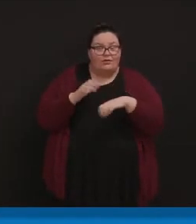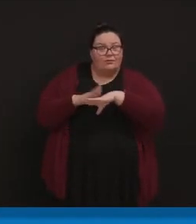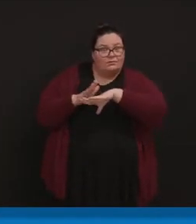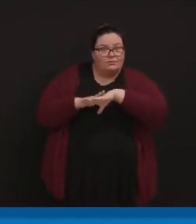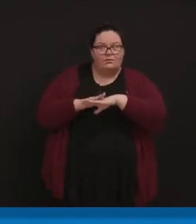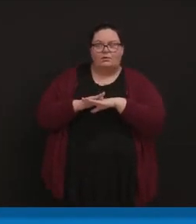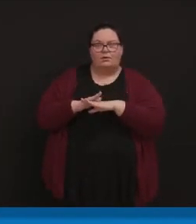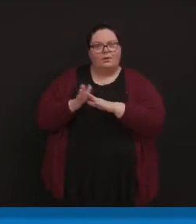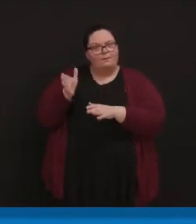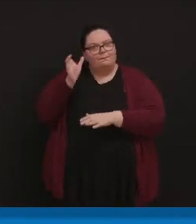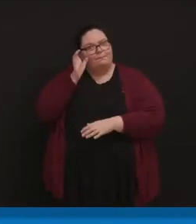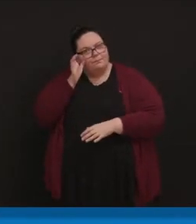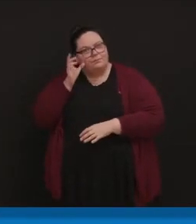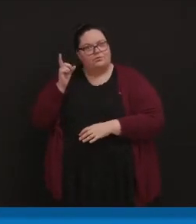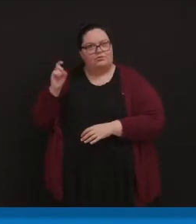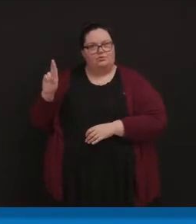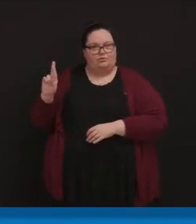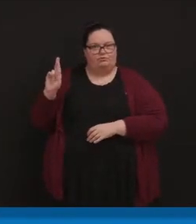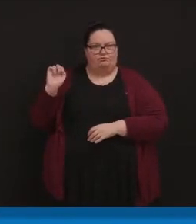Listen to Dr. Russell.